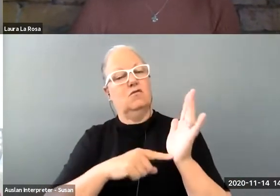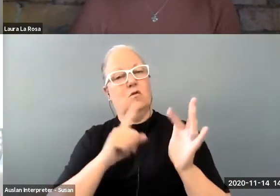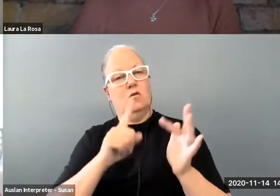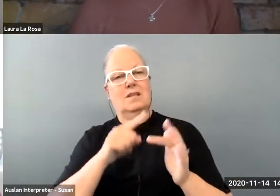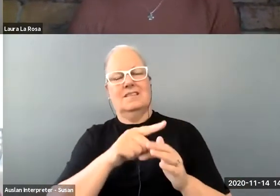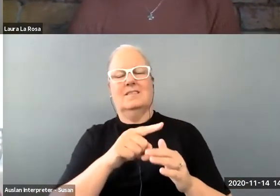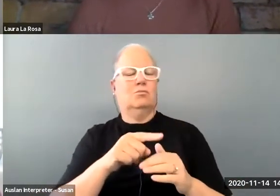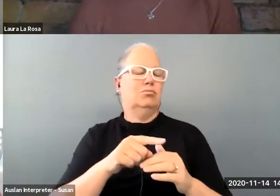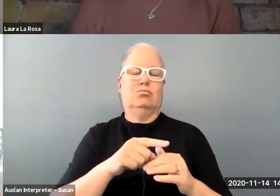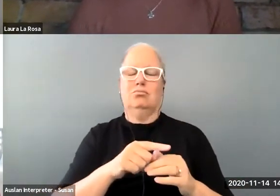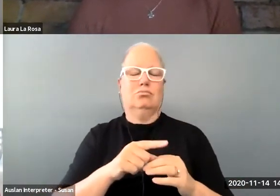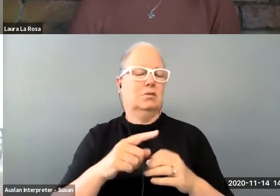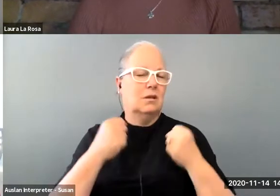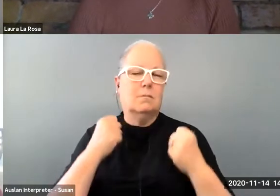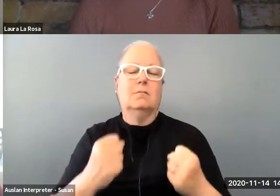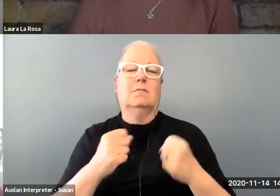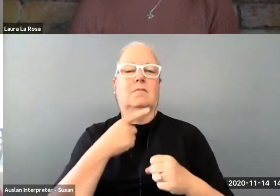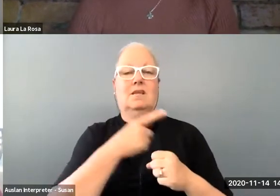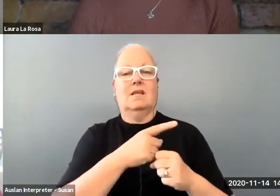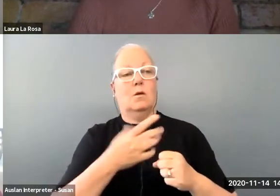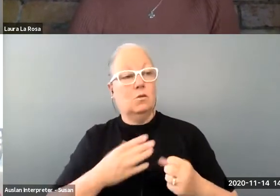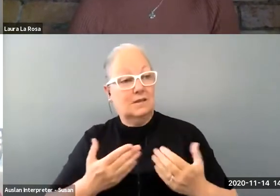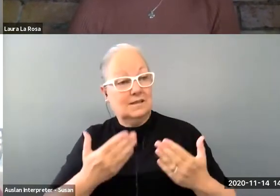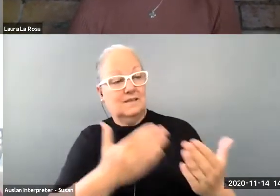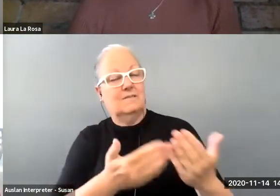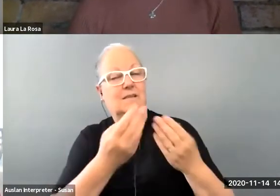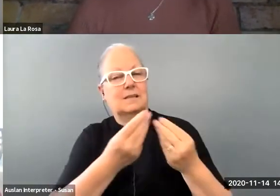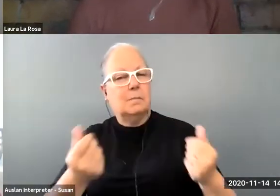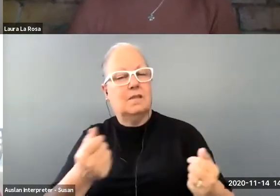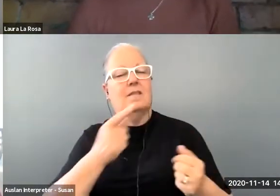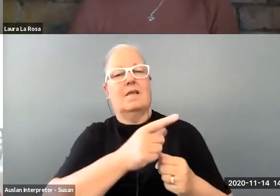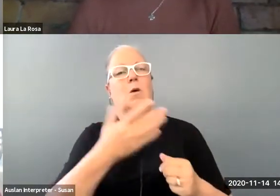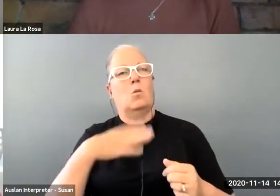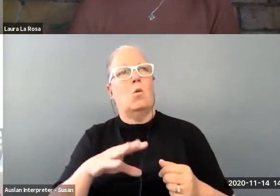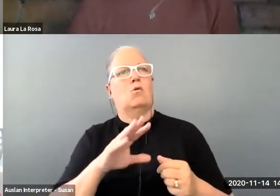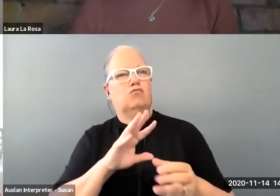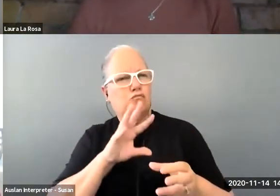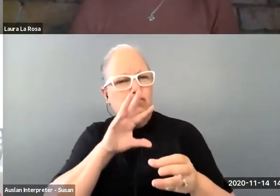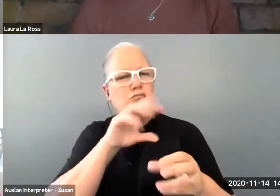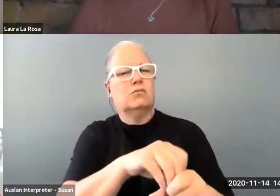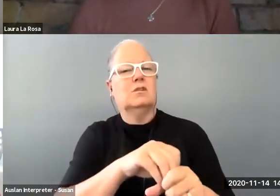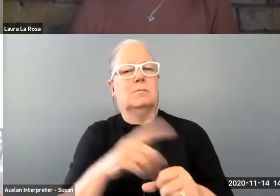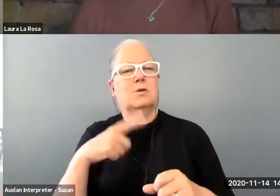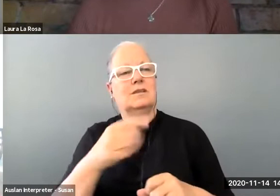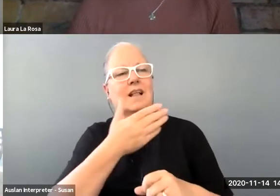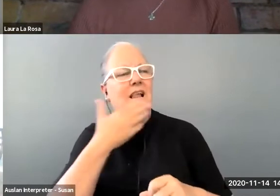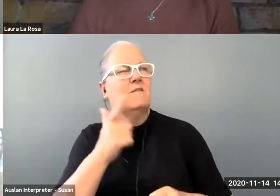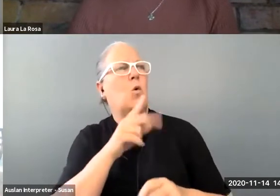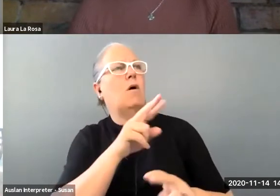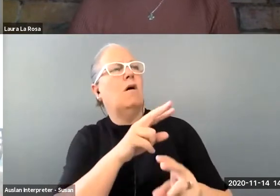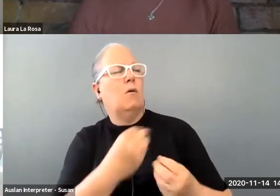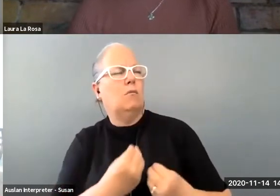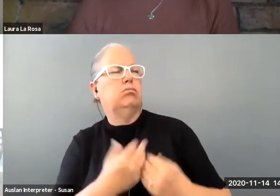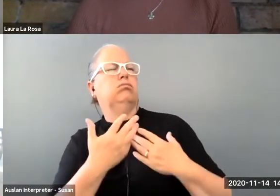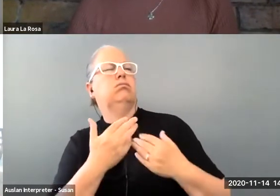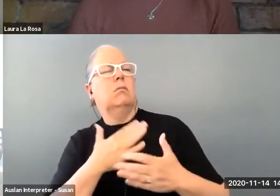people something that they will want to engage with, because it's so lovely, or it's so moving, or it's so powerful,